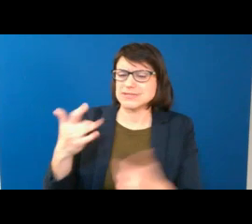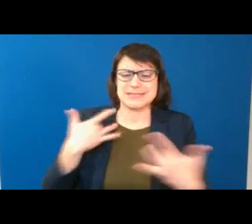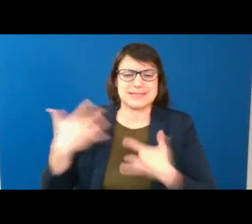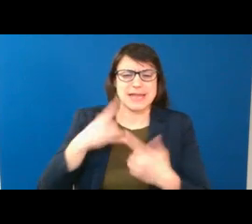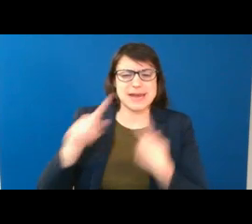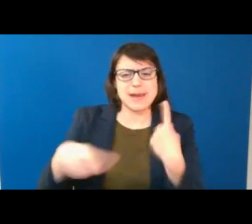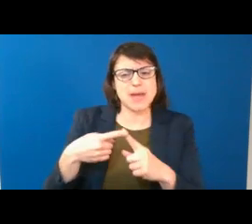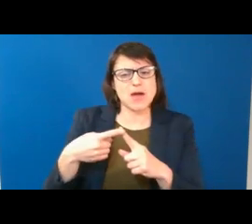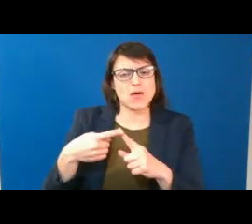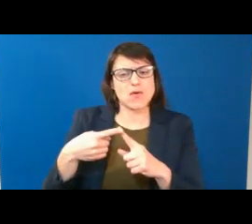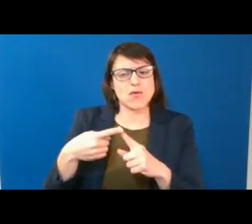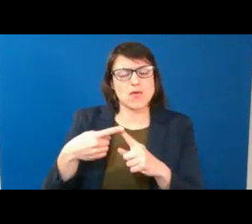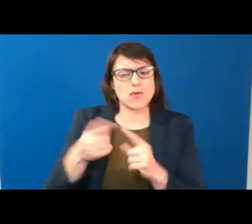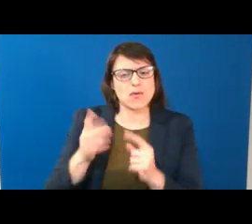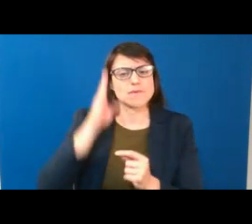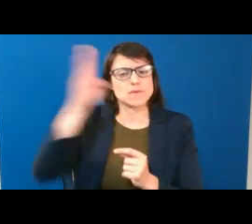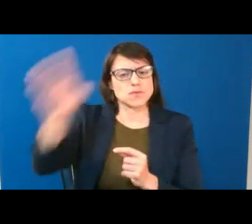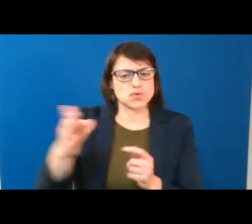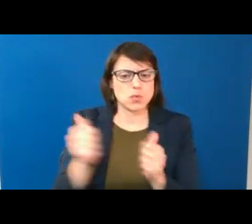the new grant?